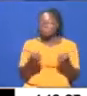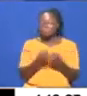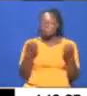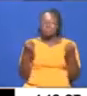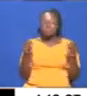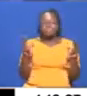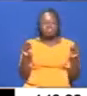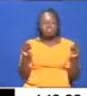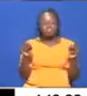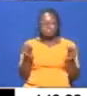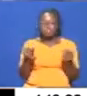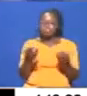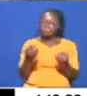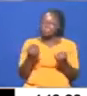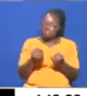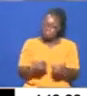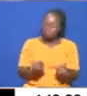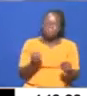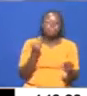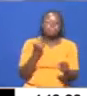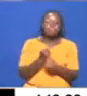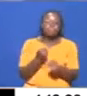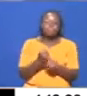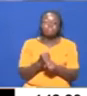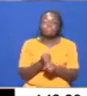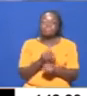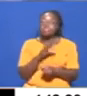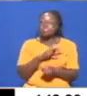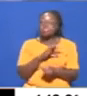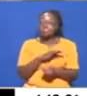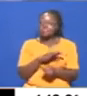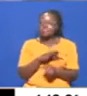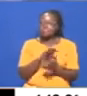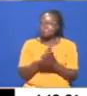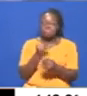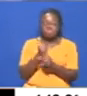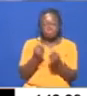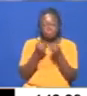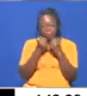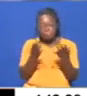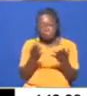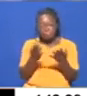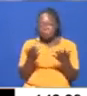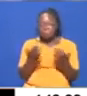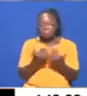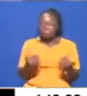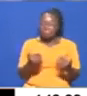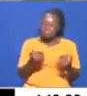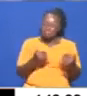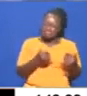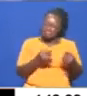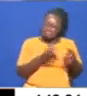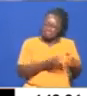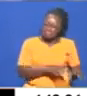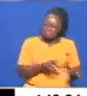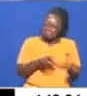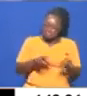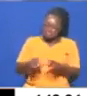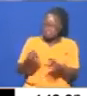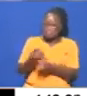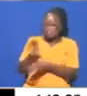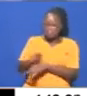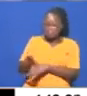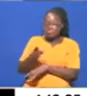because they were simply trying to earn a living. Bila kuna kazi ndio watoto wanahangaika pande hii na pande hii. Na sisi